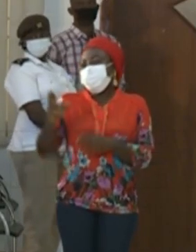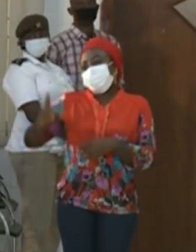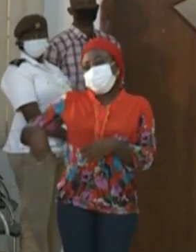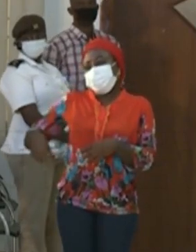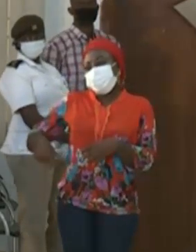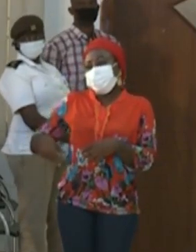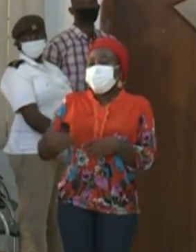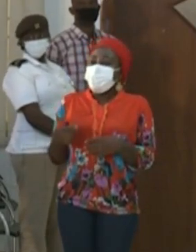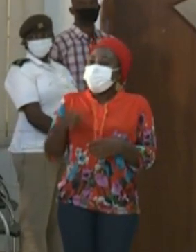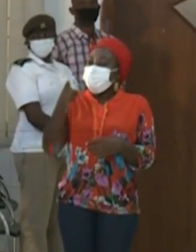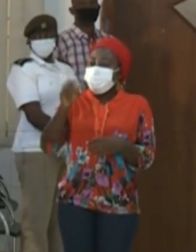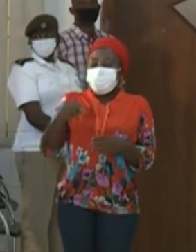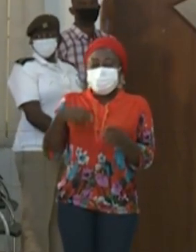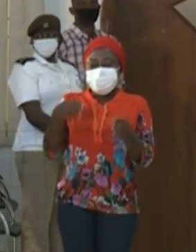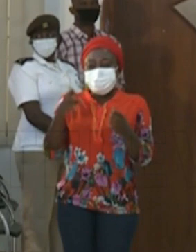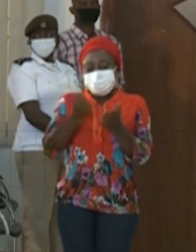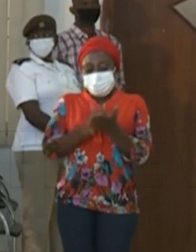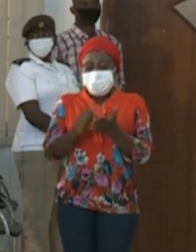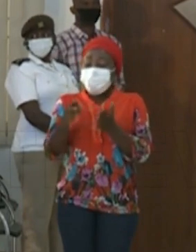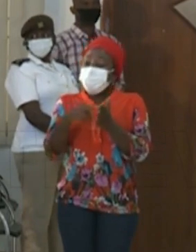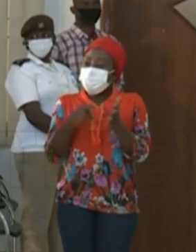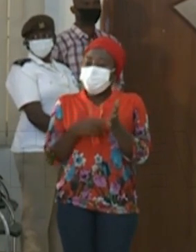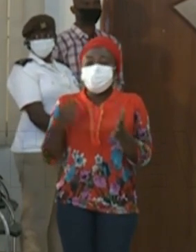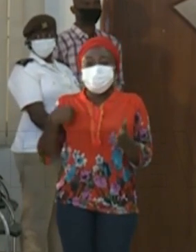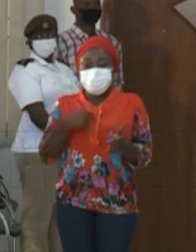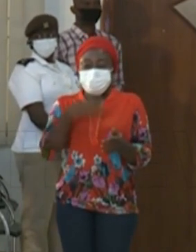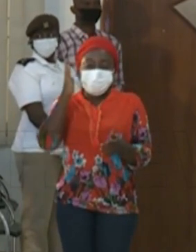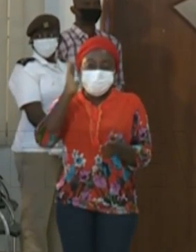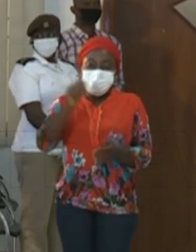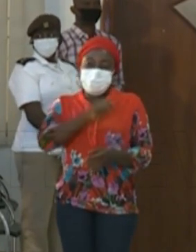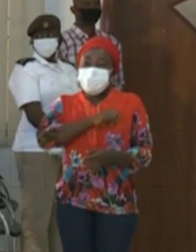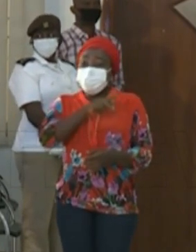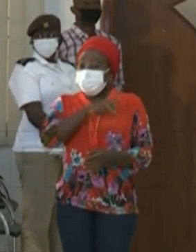your reports. We shall appreciate